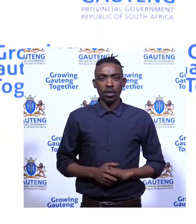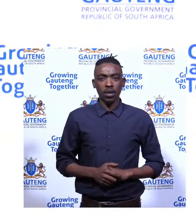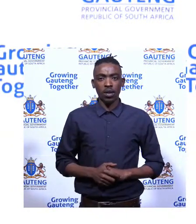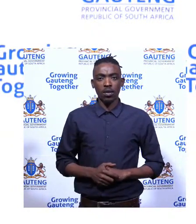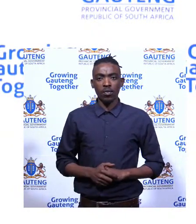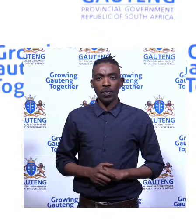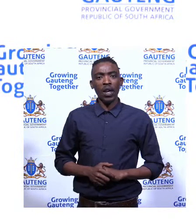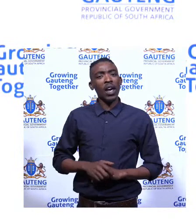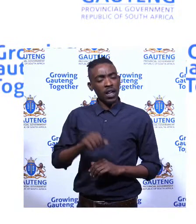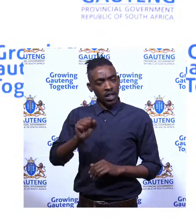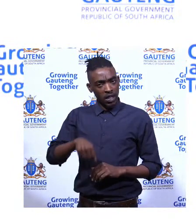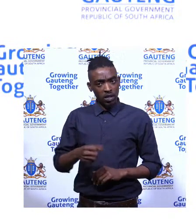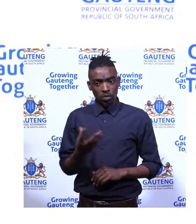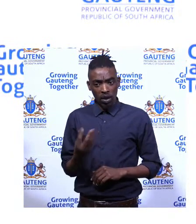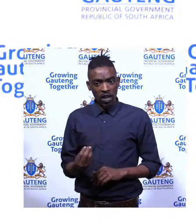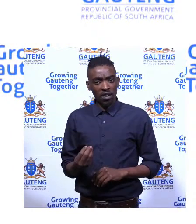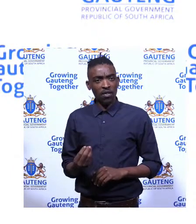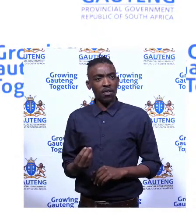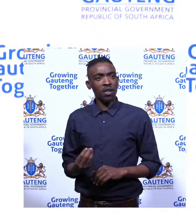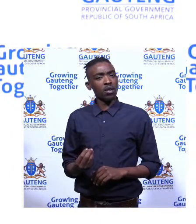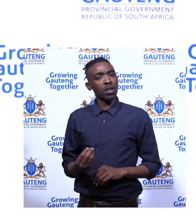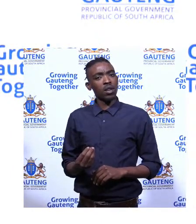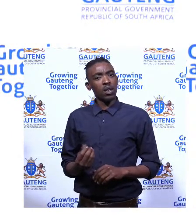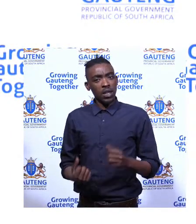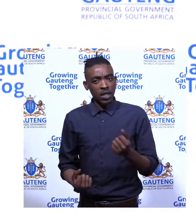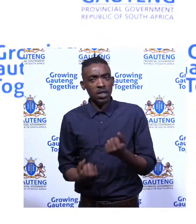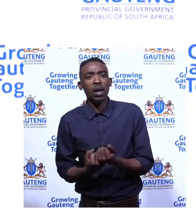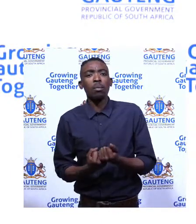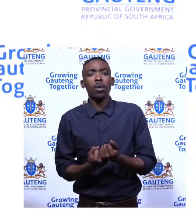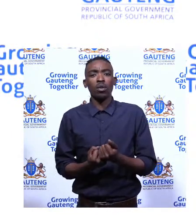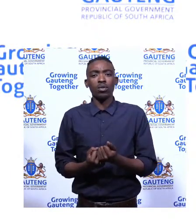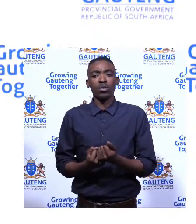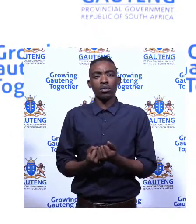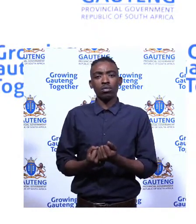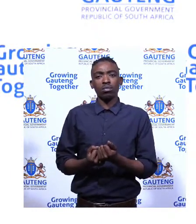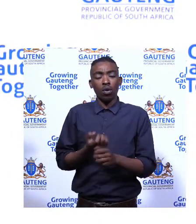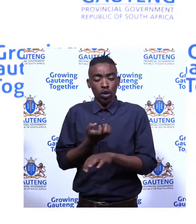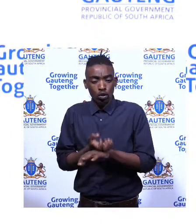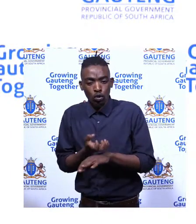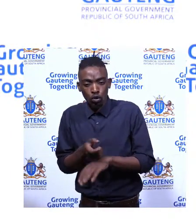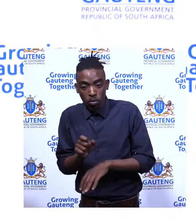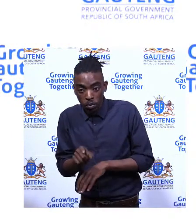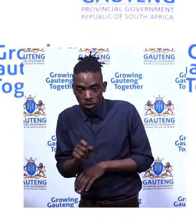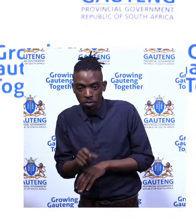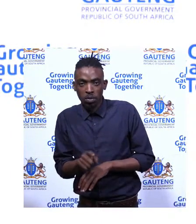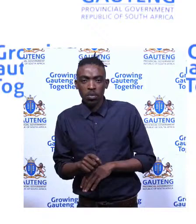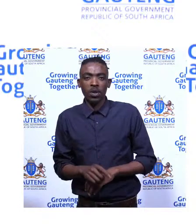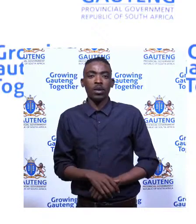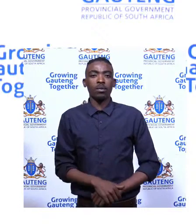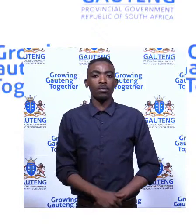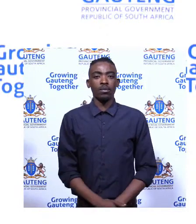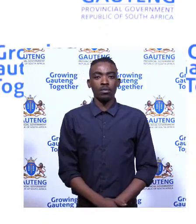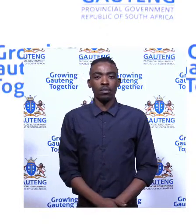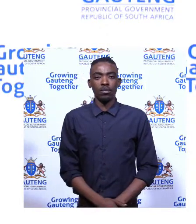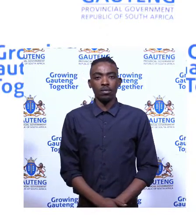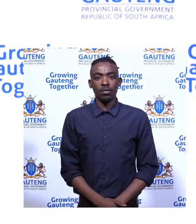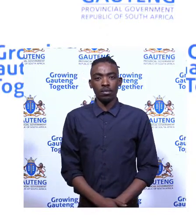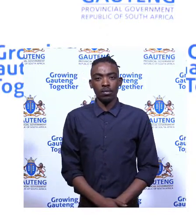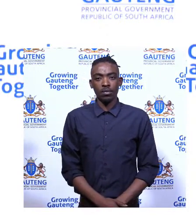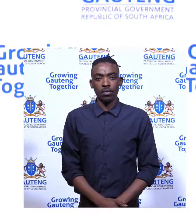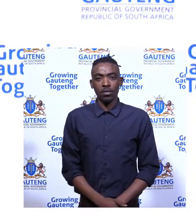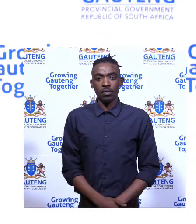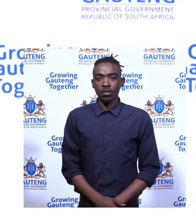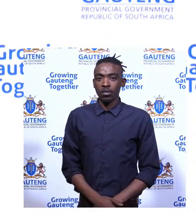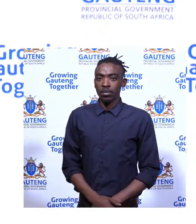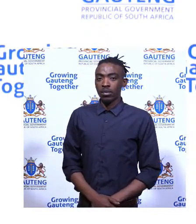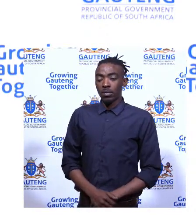support opening the economy, continuing to do that in a gradual way. Any